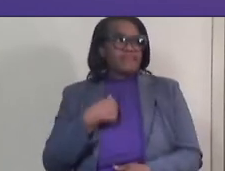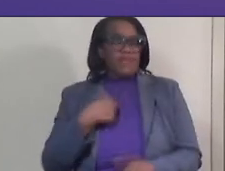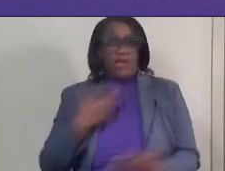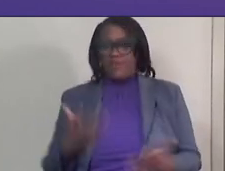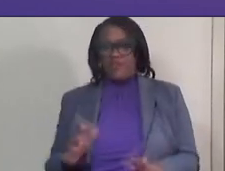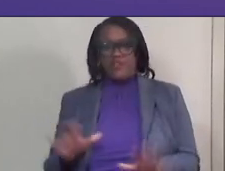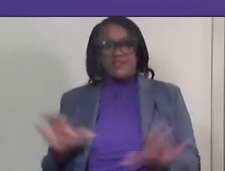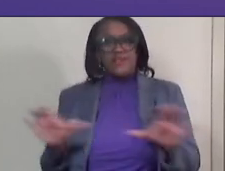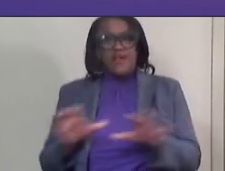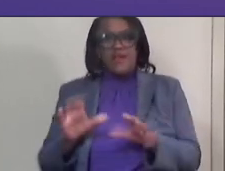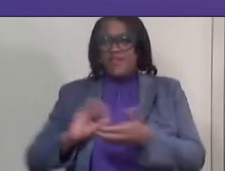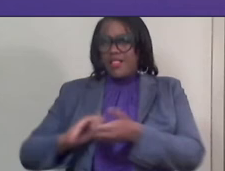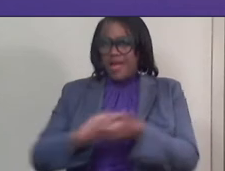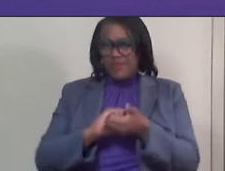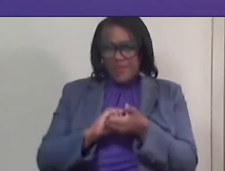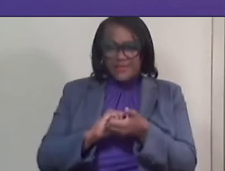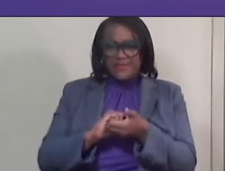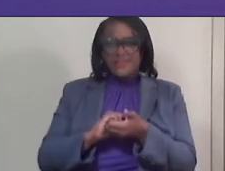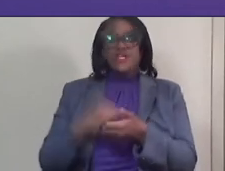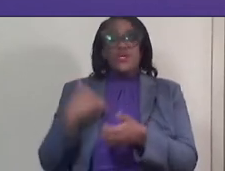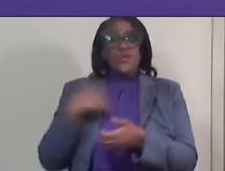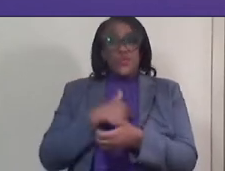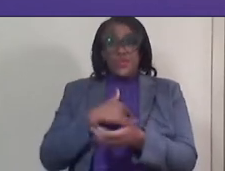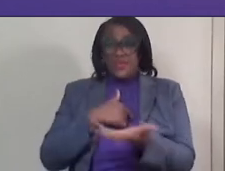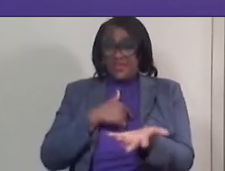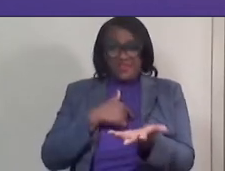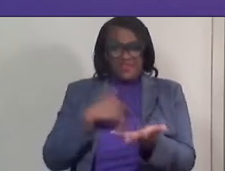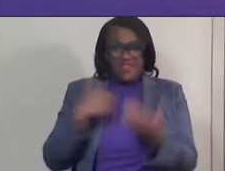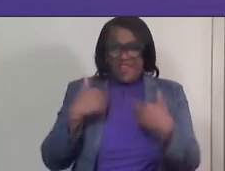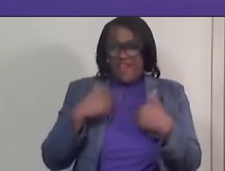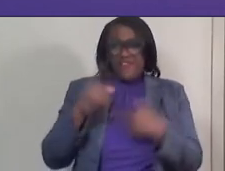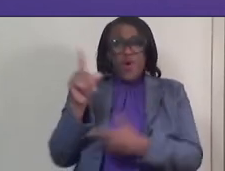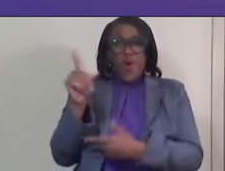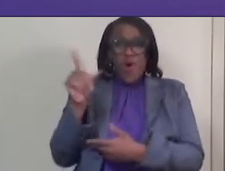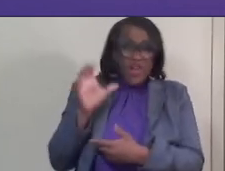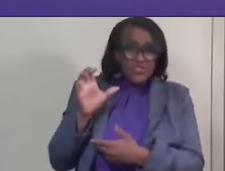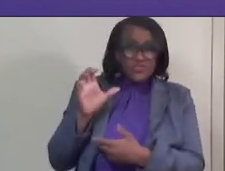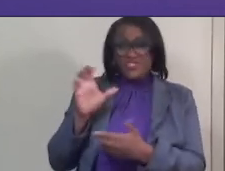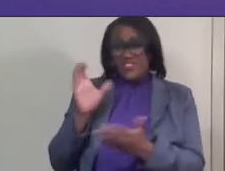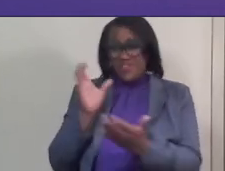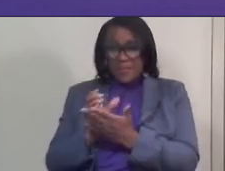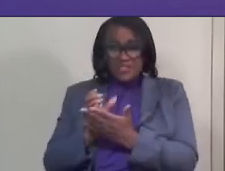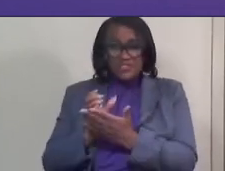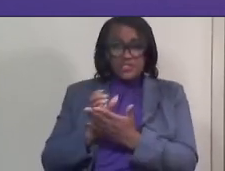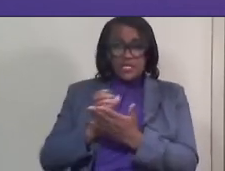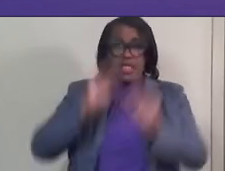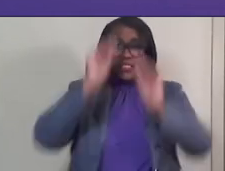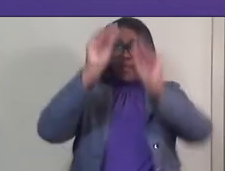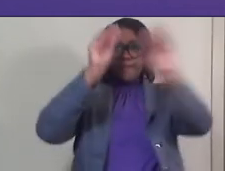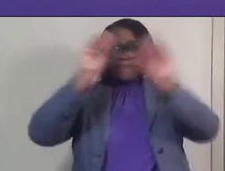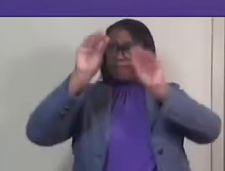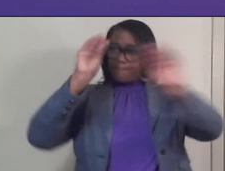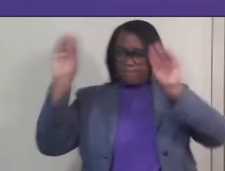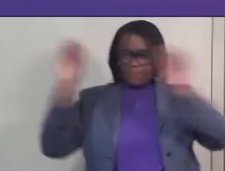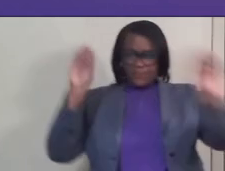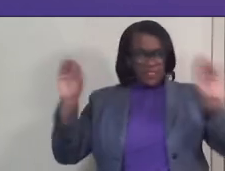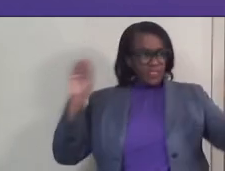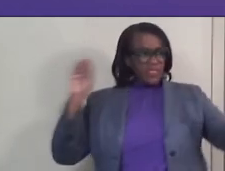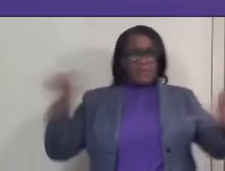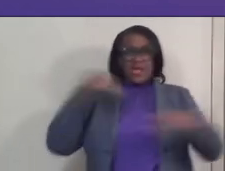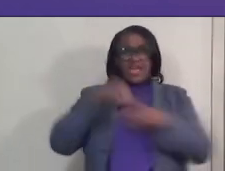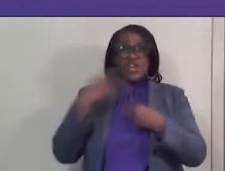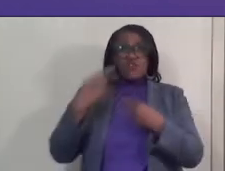I've collaborated in, where we've taken hundreds of photographs and put them around a room, like a